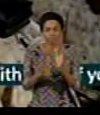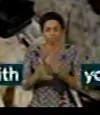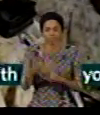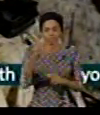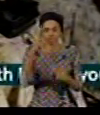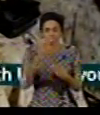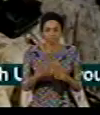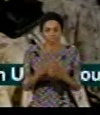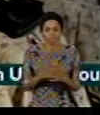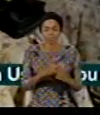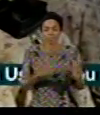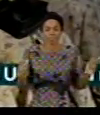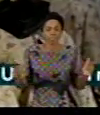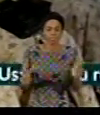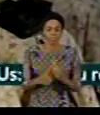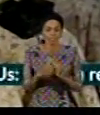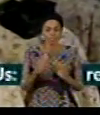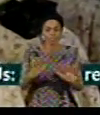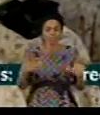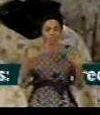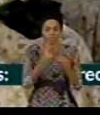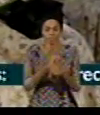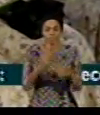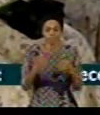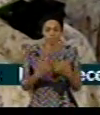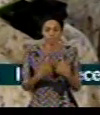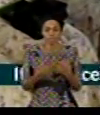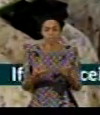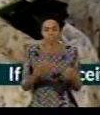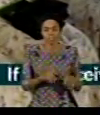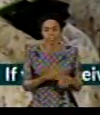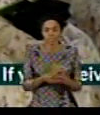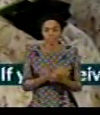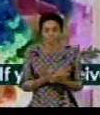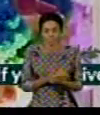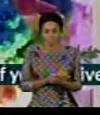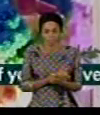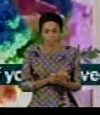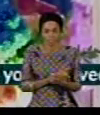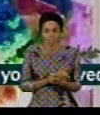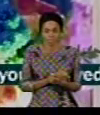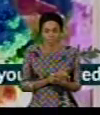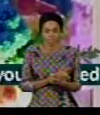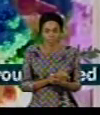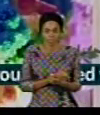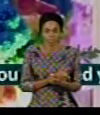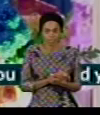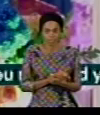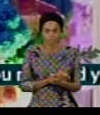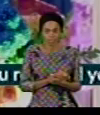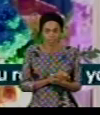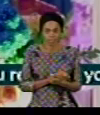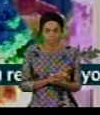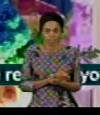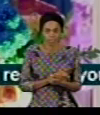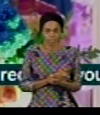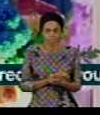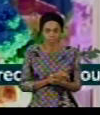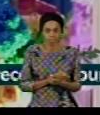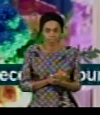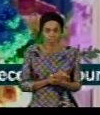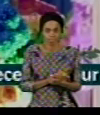greatest miracle that has taken place. And the Bible that taught that said, what shall a man get